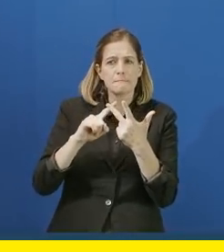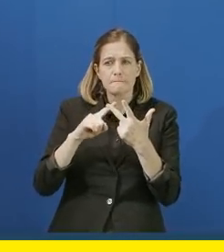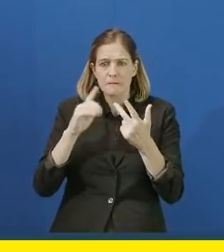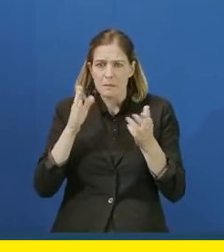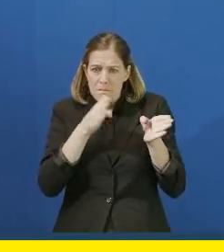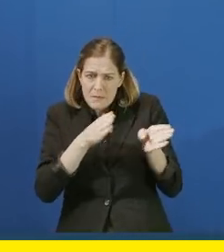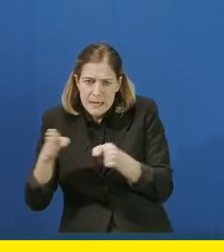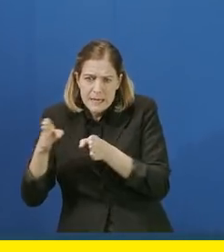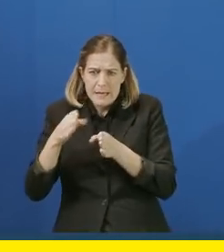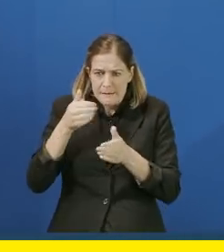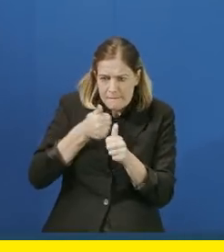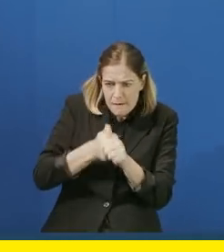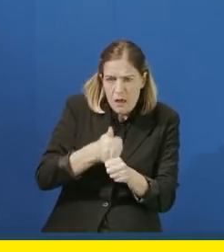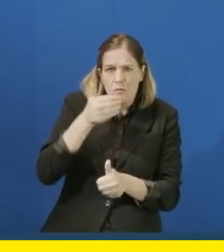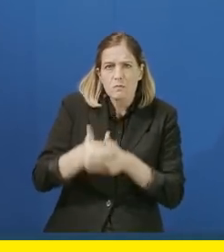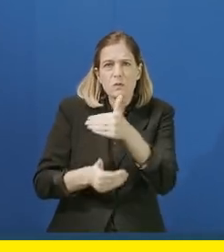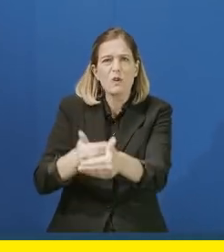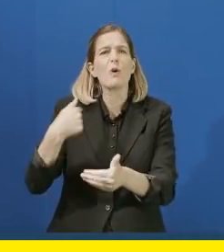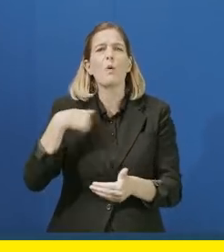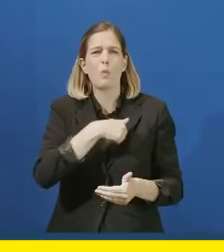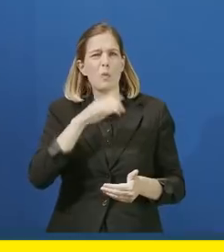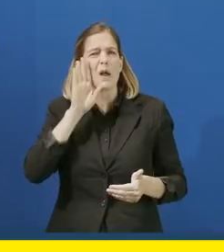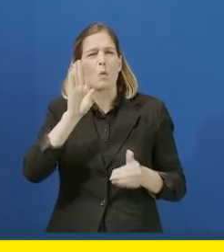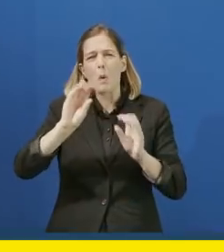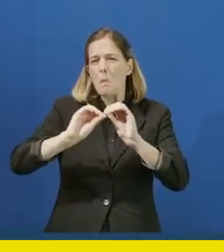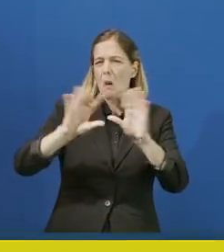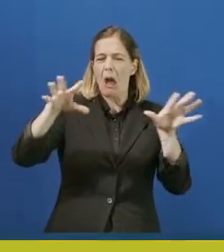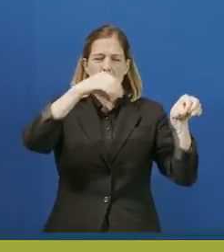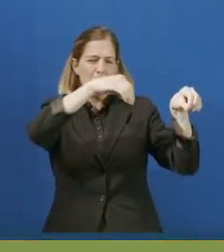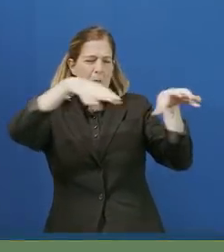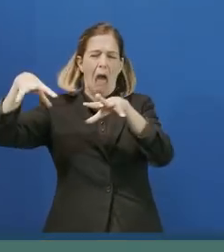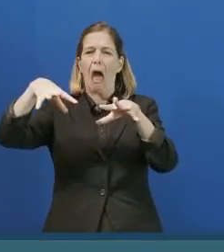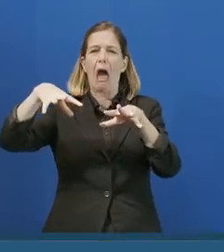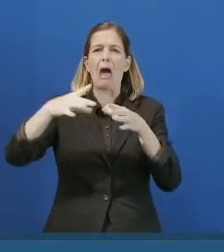forward. So let's talk about how we're going to do this.